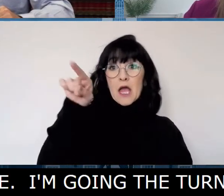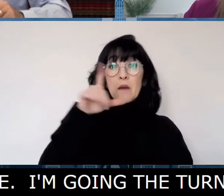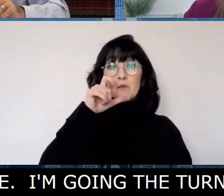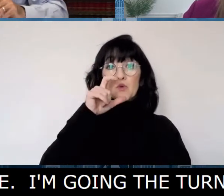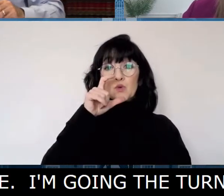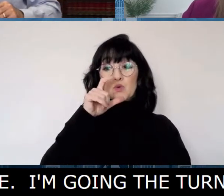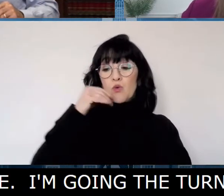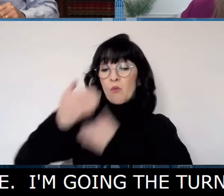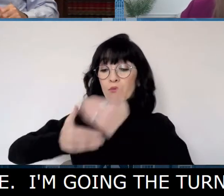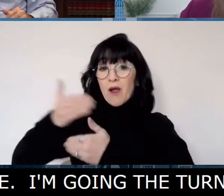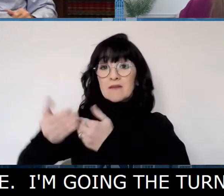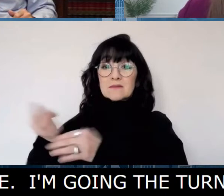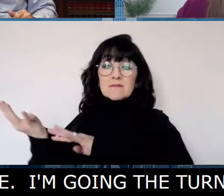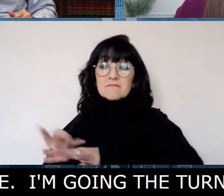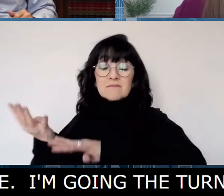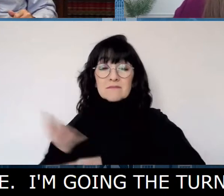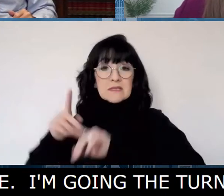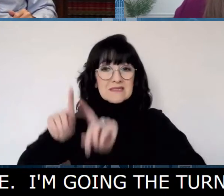have.